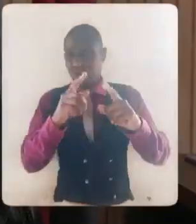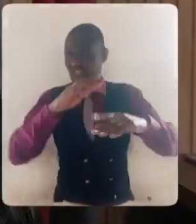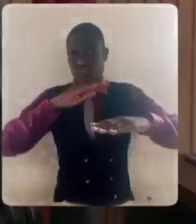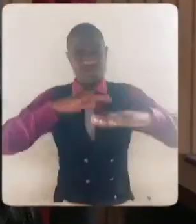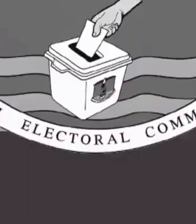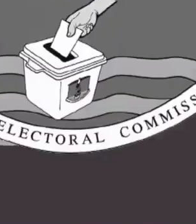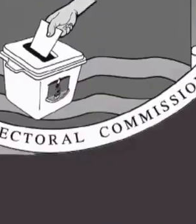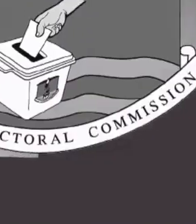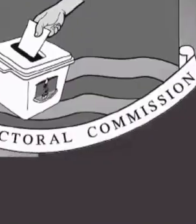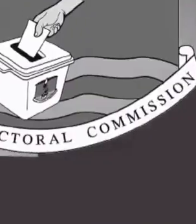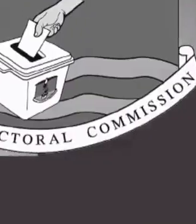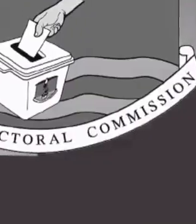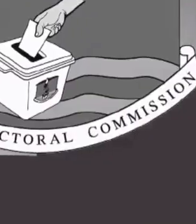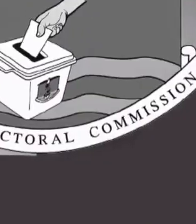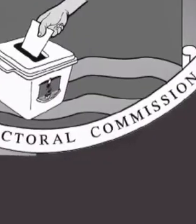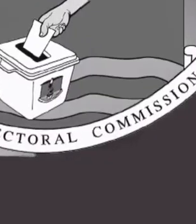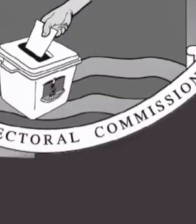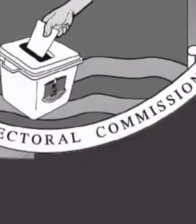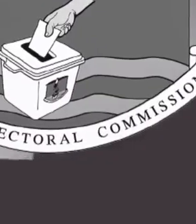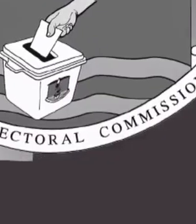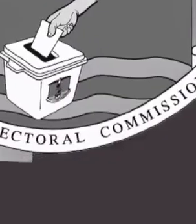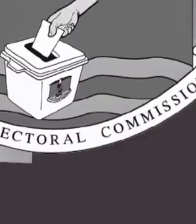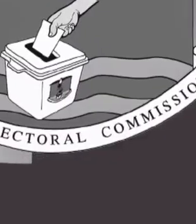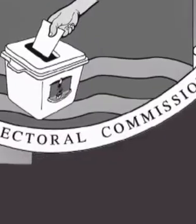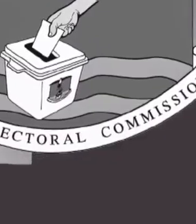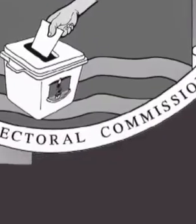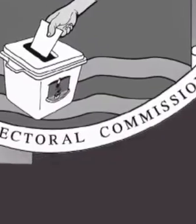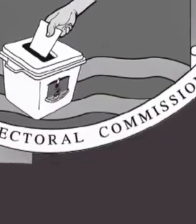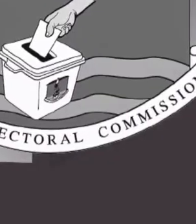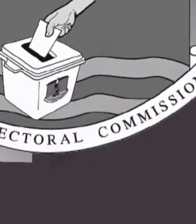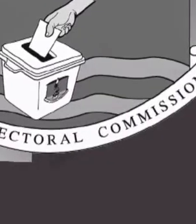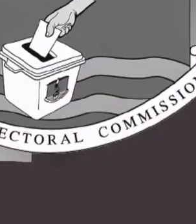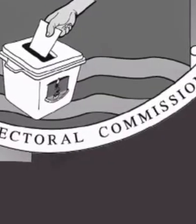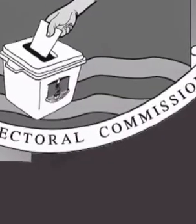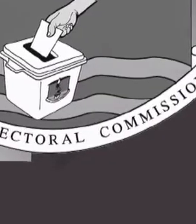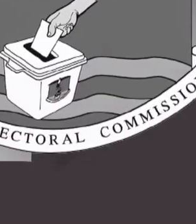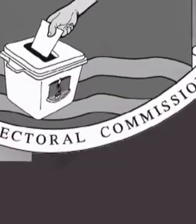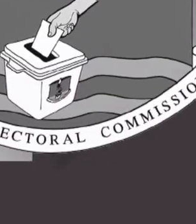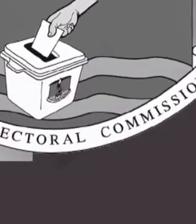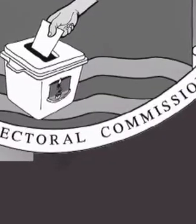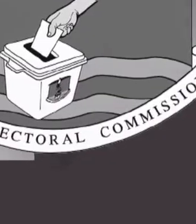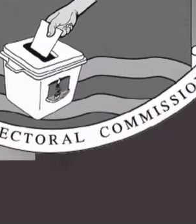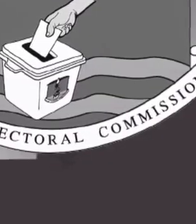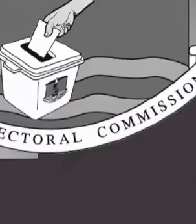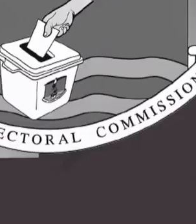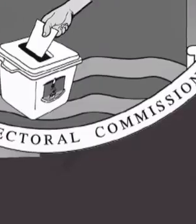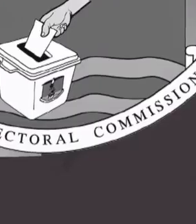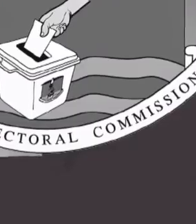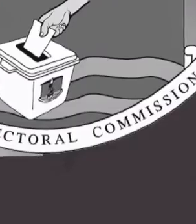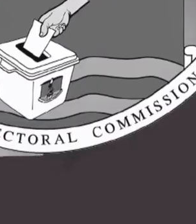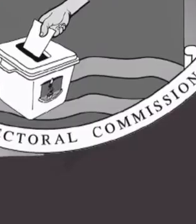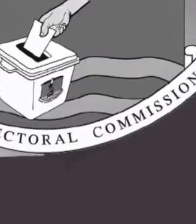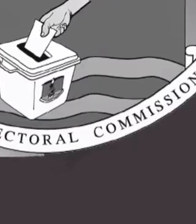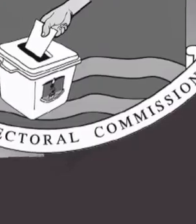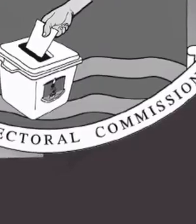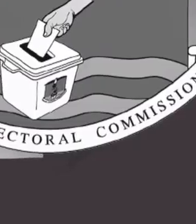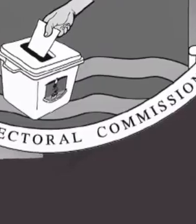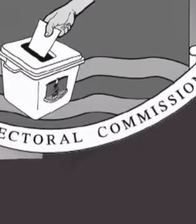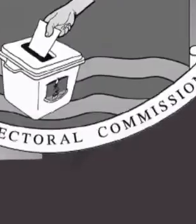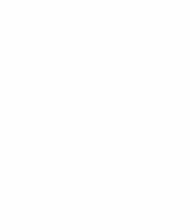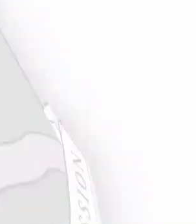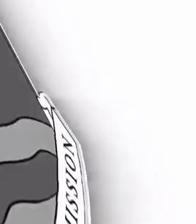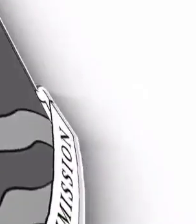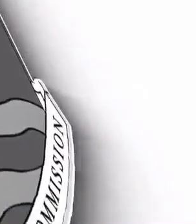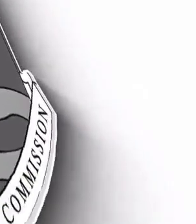democratic journey. That was a special message by the Malawi Electoral Commission MAEC Chairperson, Justice Annabel